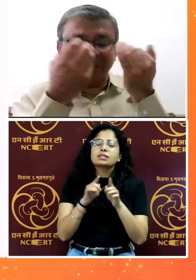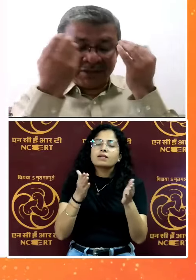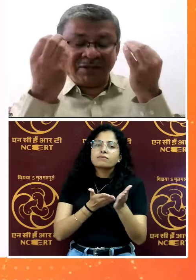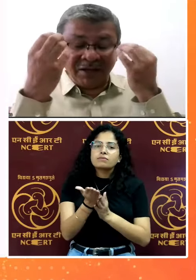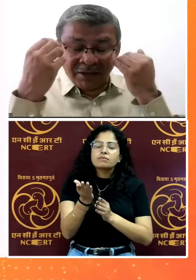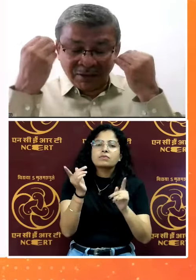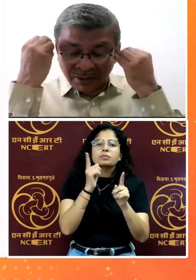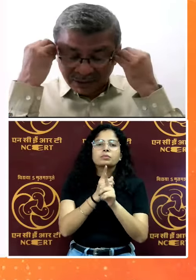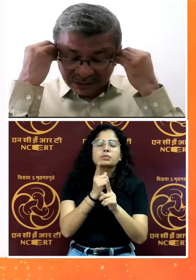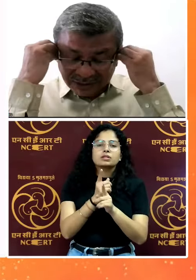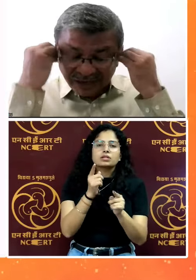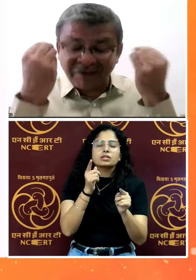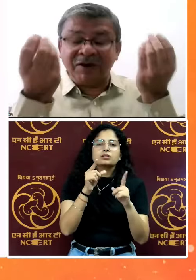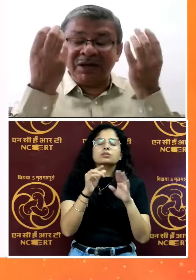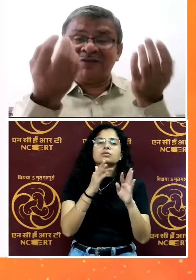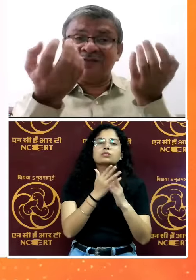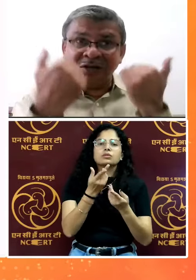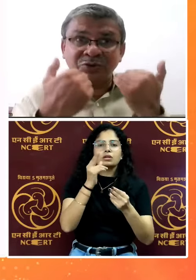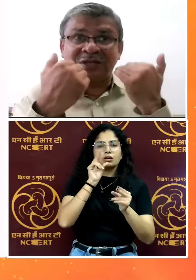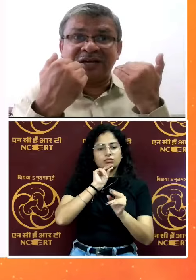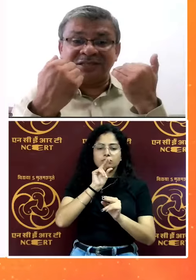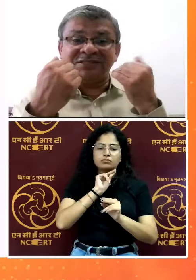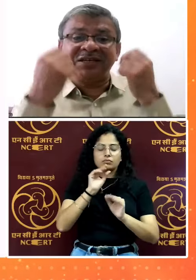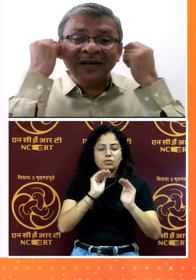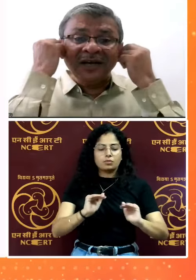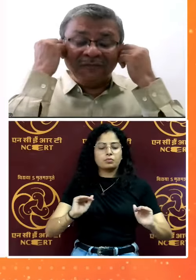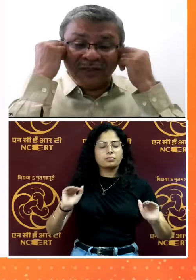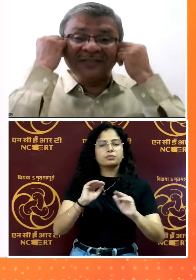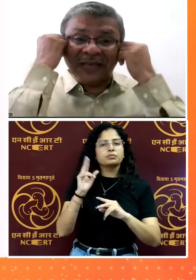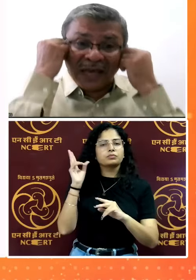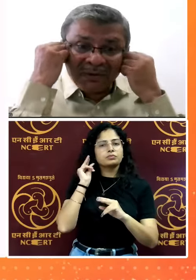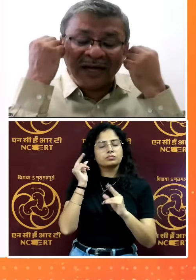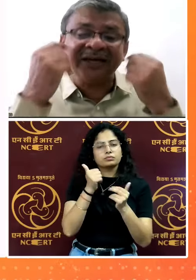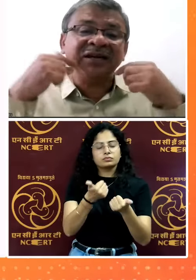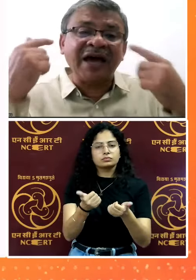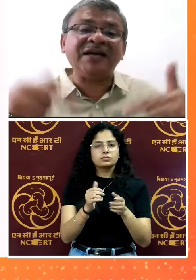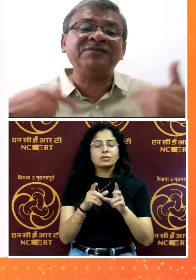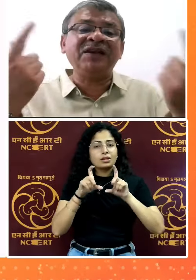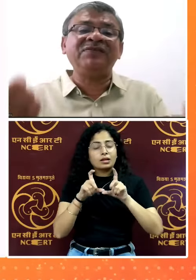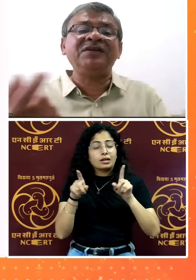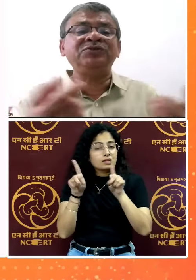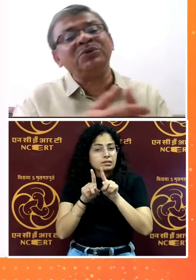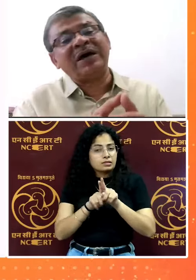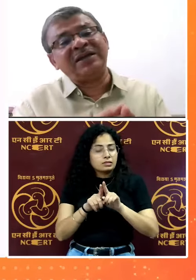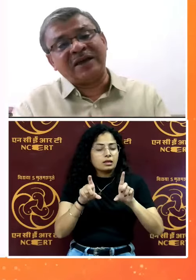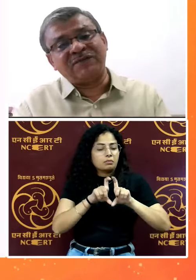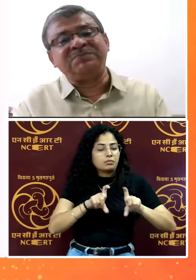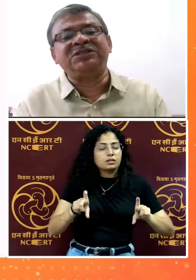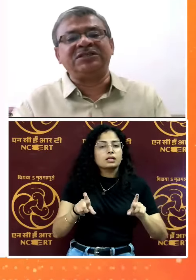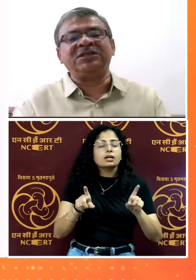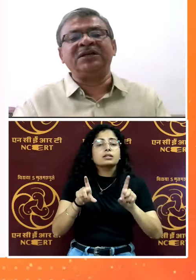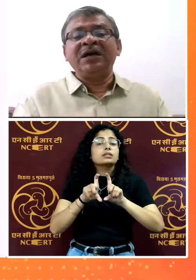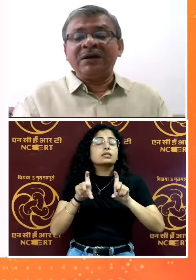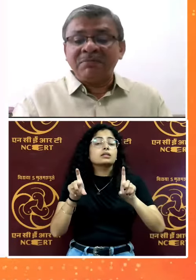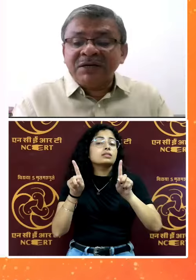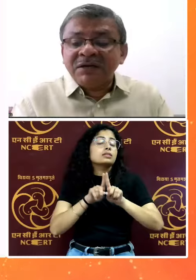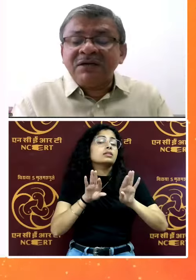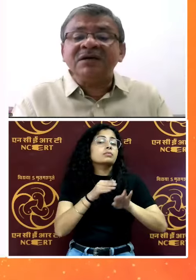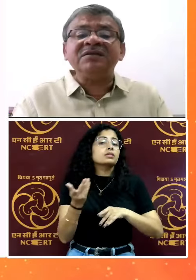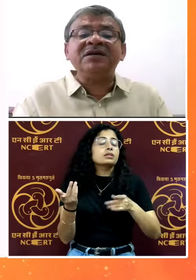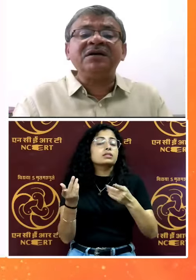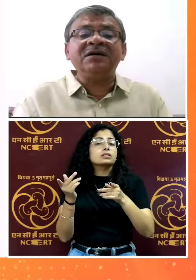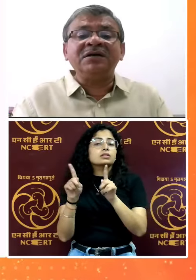listening, the children will be listening to their teacher with the same clarity as we listen to an FM station.